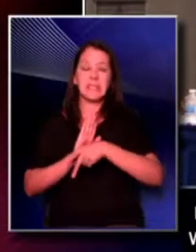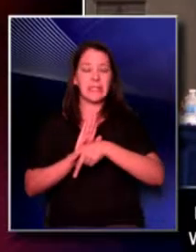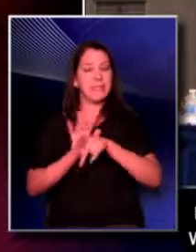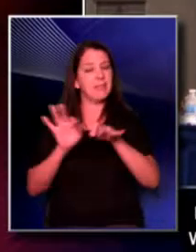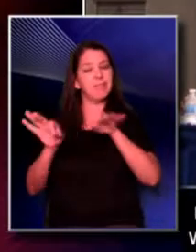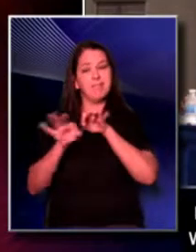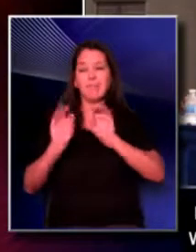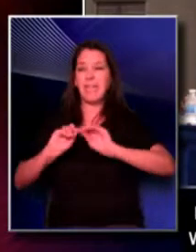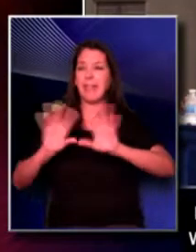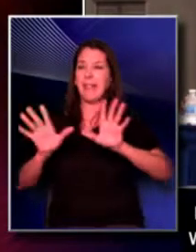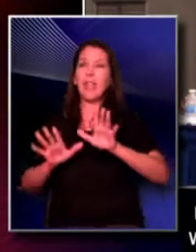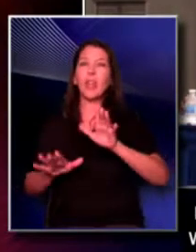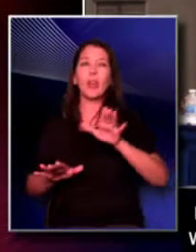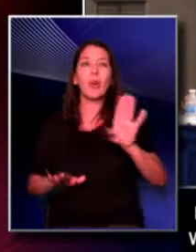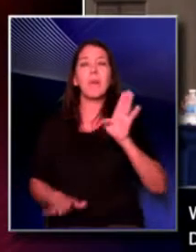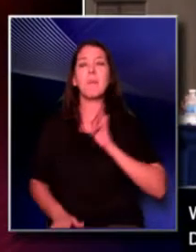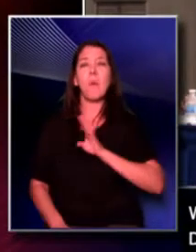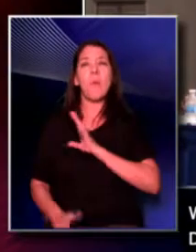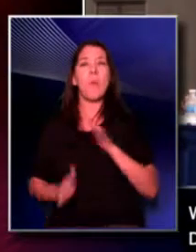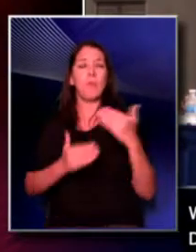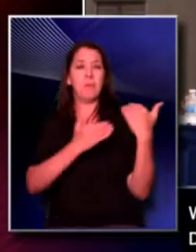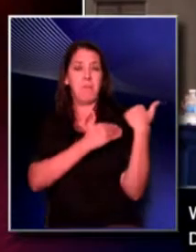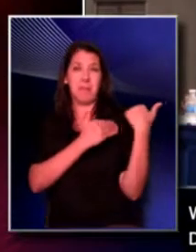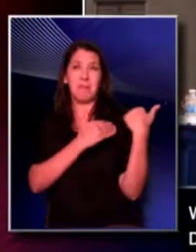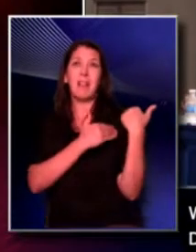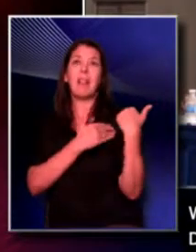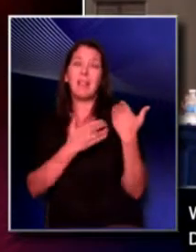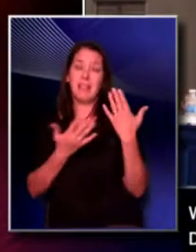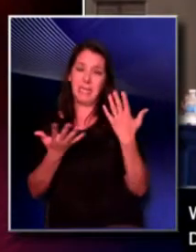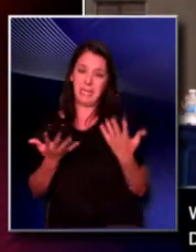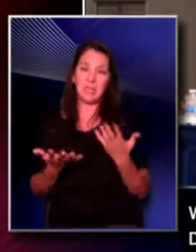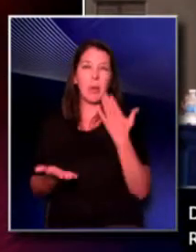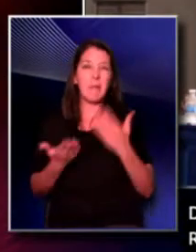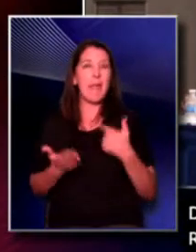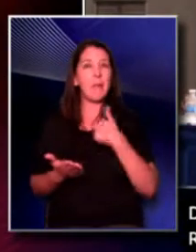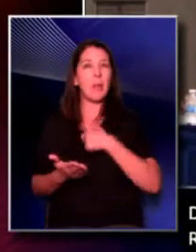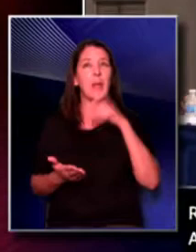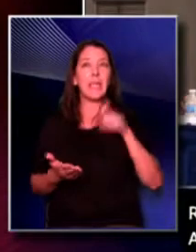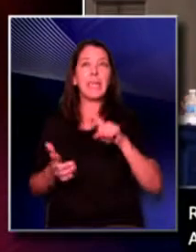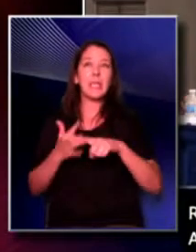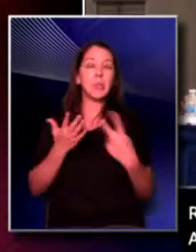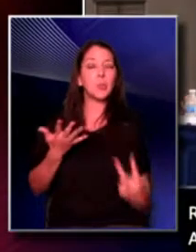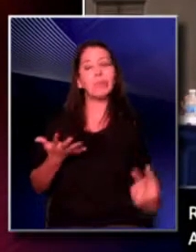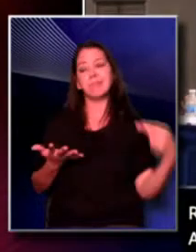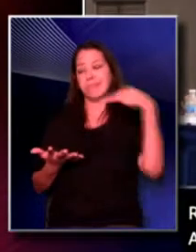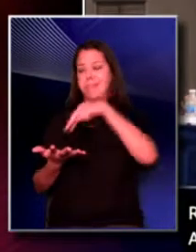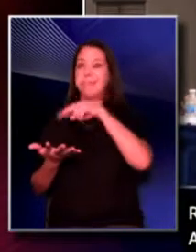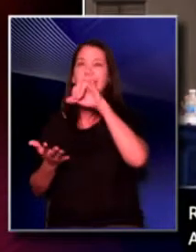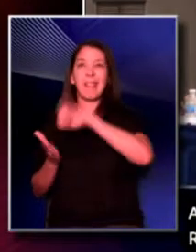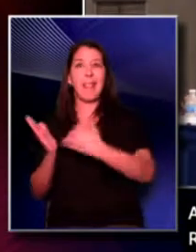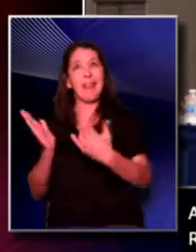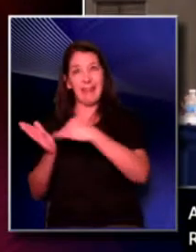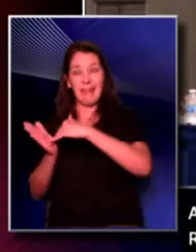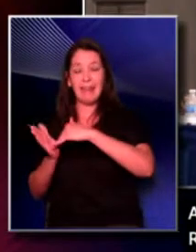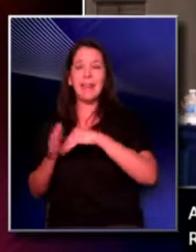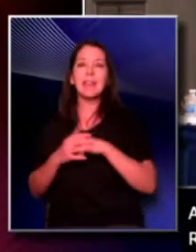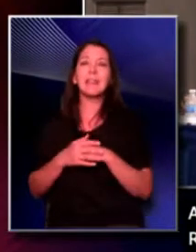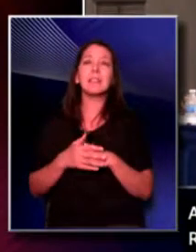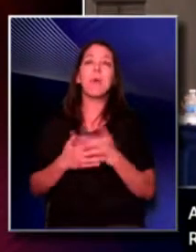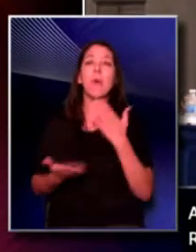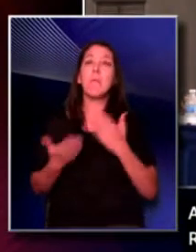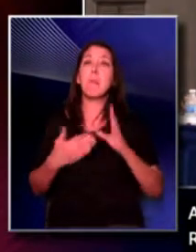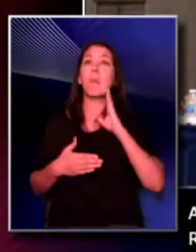and responsibilities. Maybe it's time to go back and revisit it. And maybe we can do that in